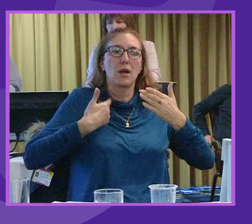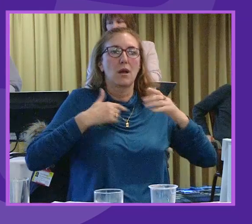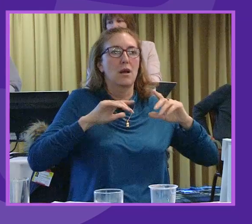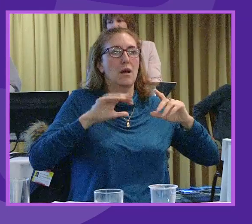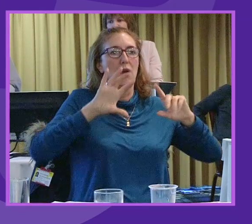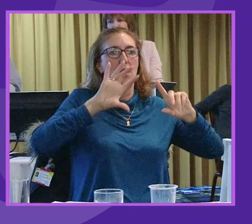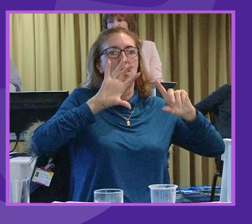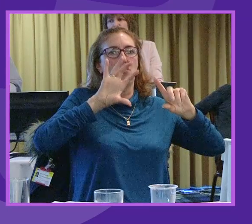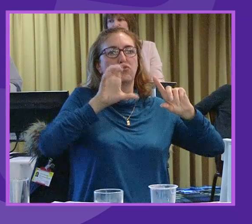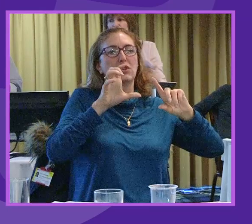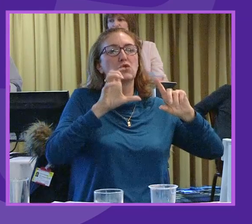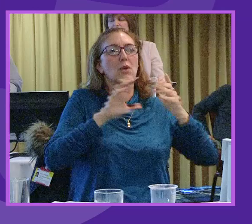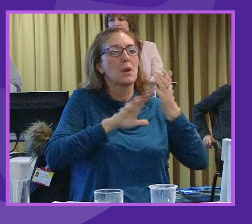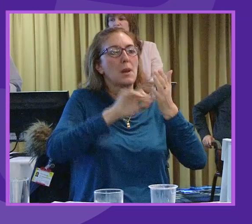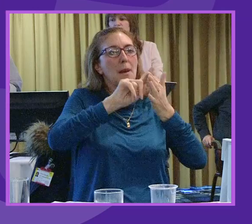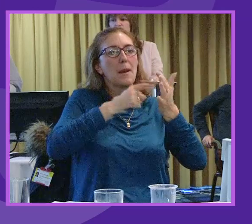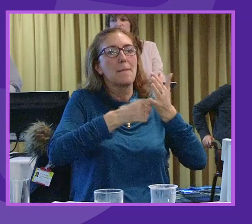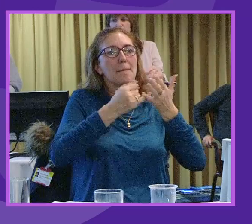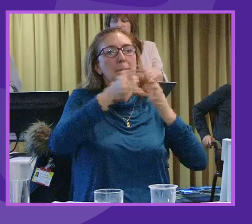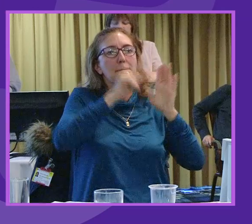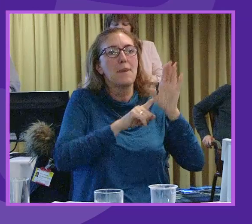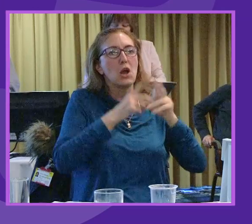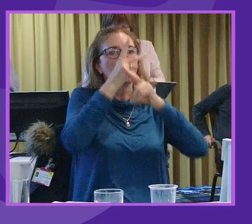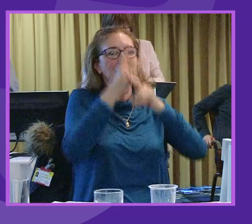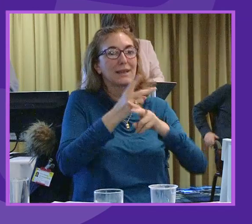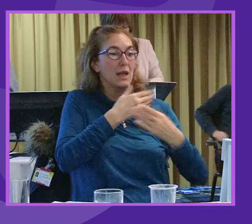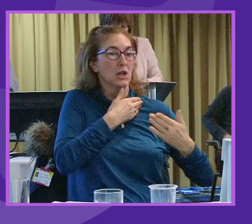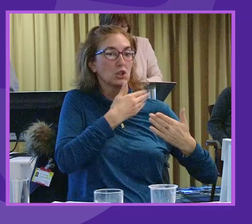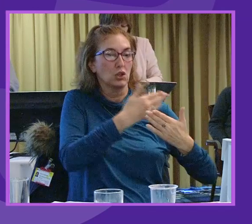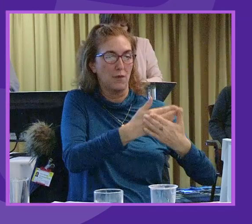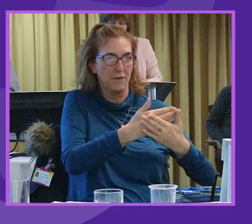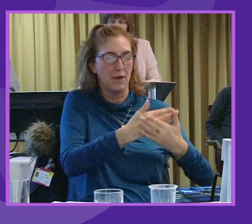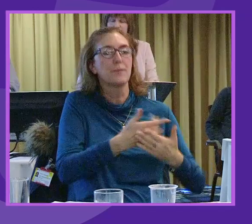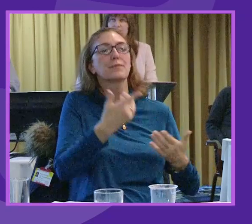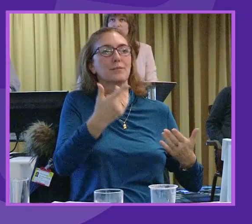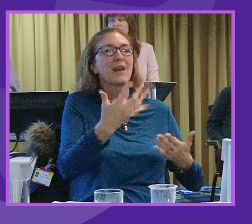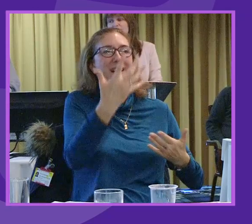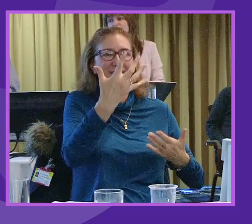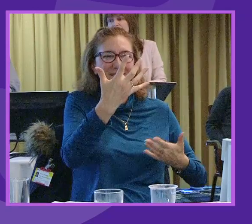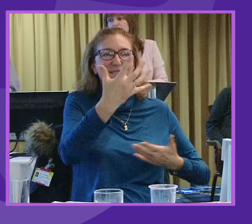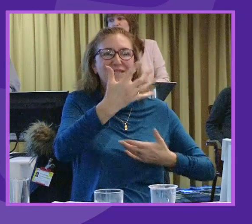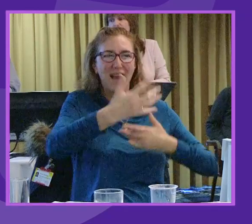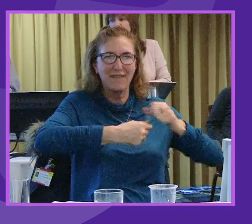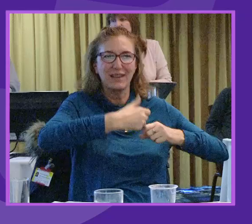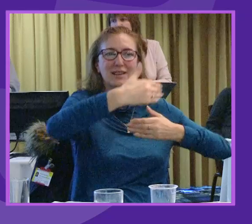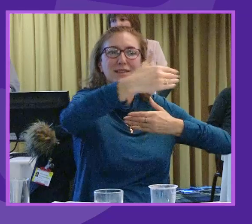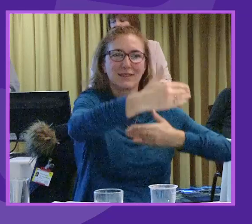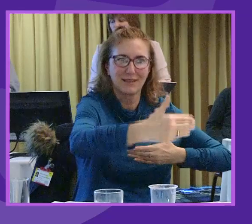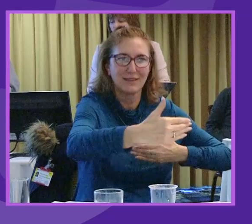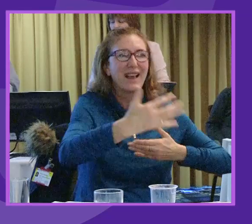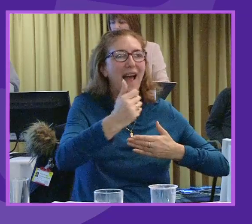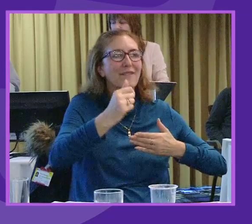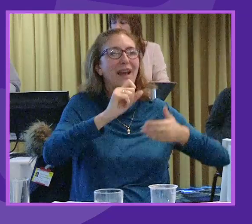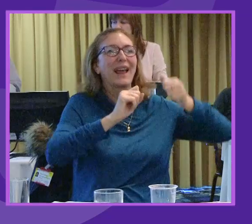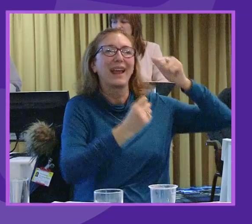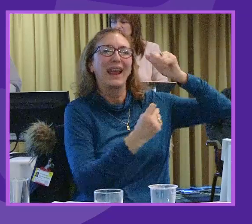in Mersey Care. And obviously the 5-year forward view sets out kind of a